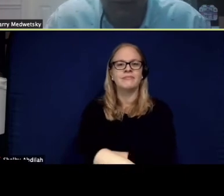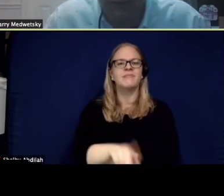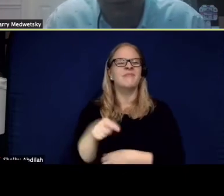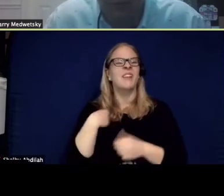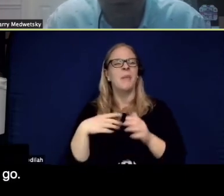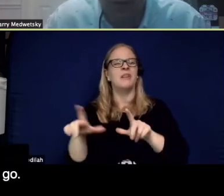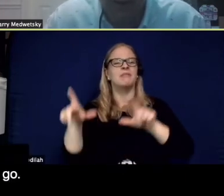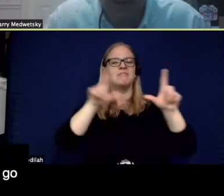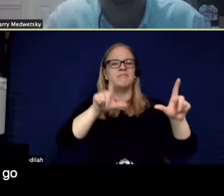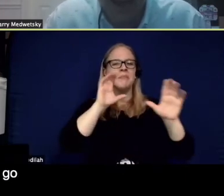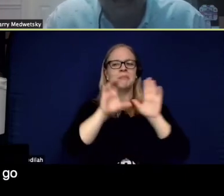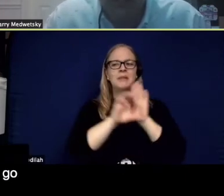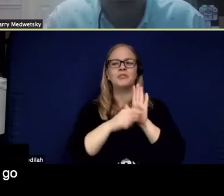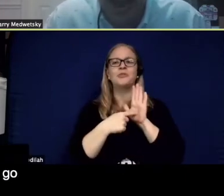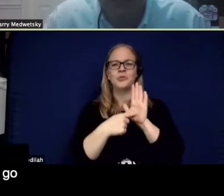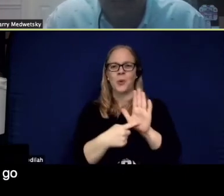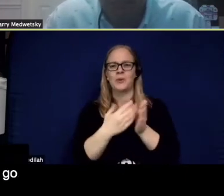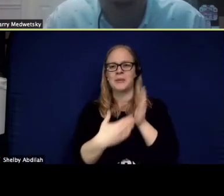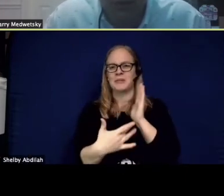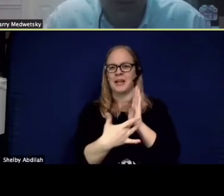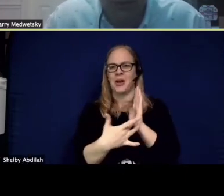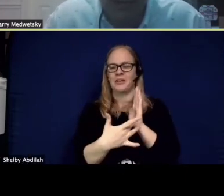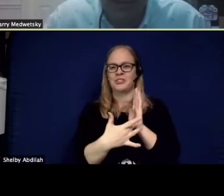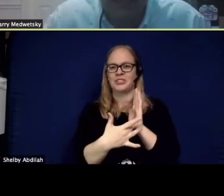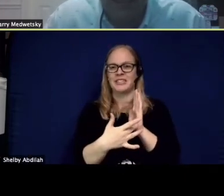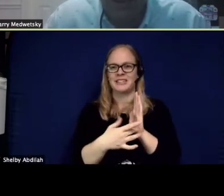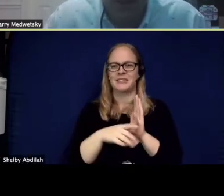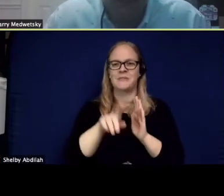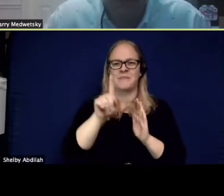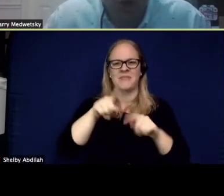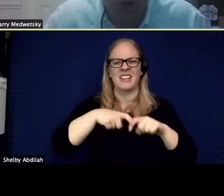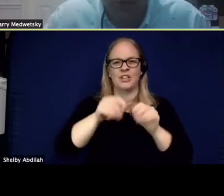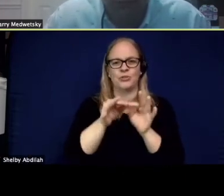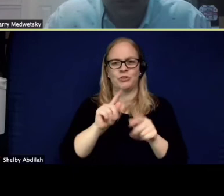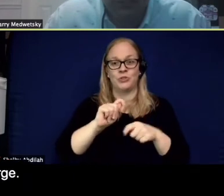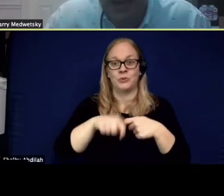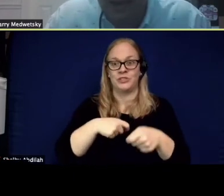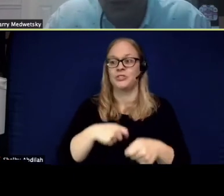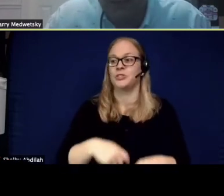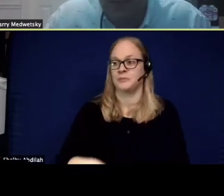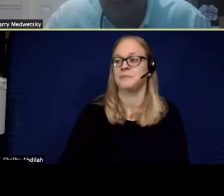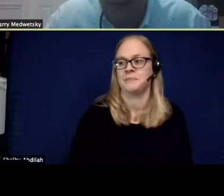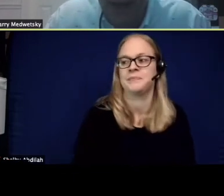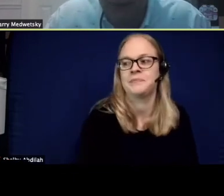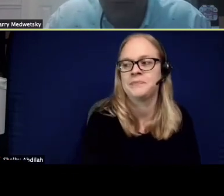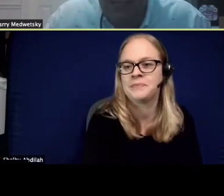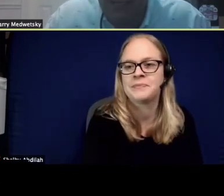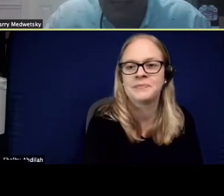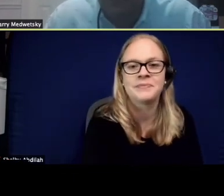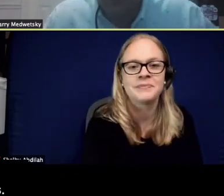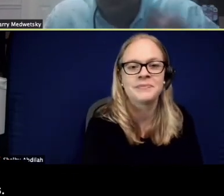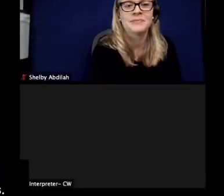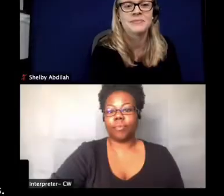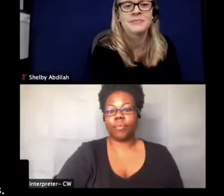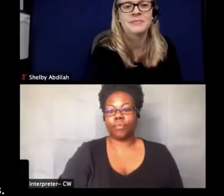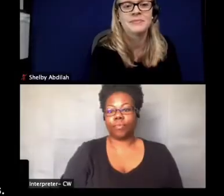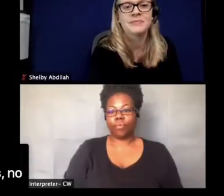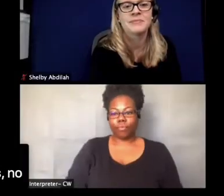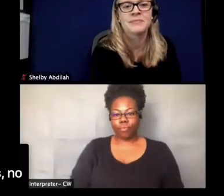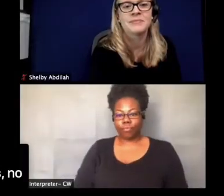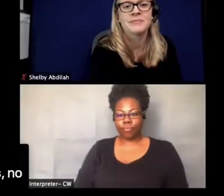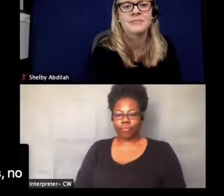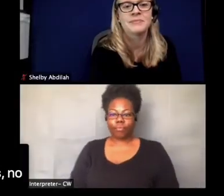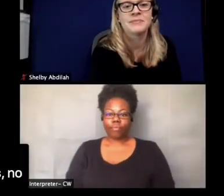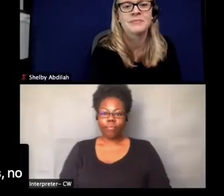to go in a little more. So we have these Marvel hearing aids. They're rechargeable. So now you don't even need batteries, new batteries they